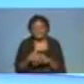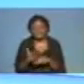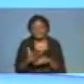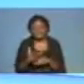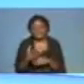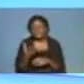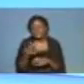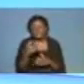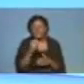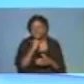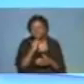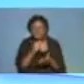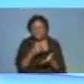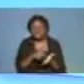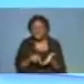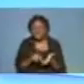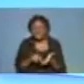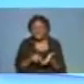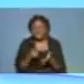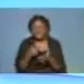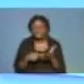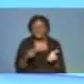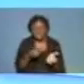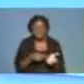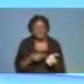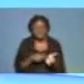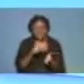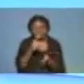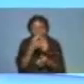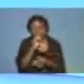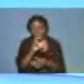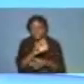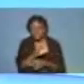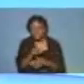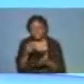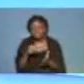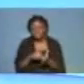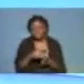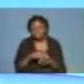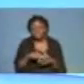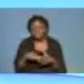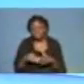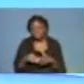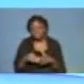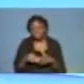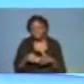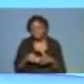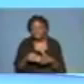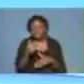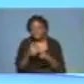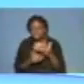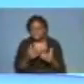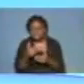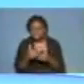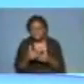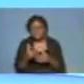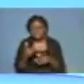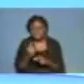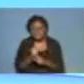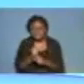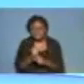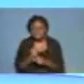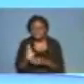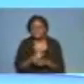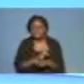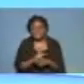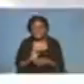million. Financial Secretary Simon Wilson gave ZNS News an update on the progress being made to get these businesses out the